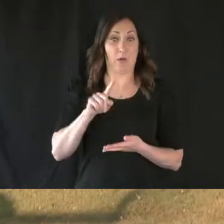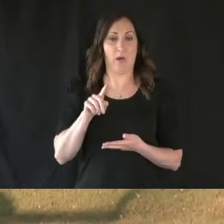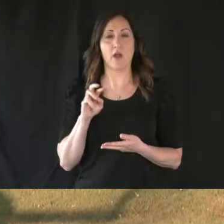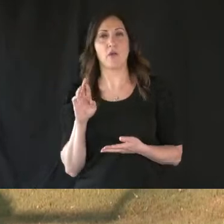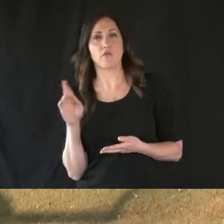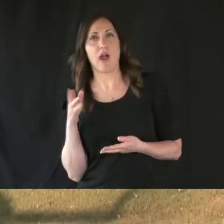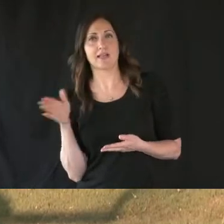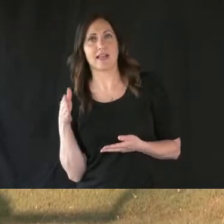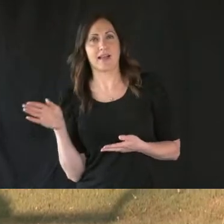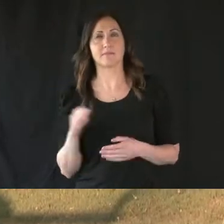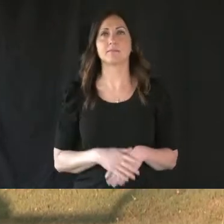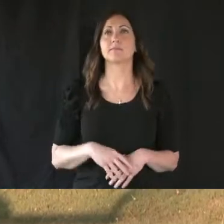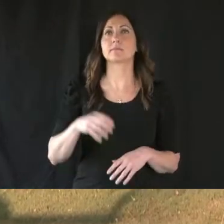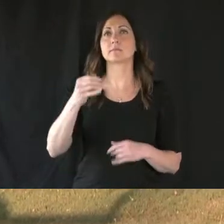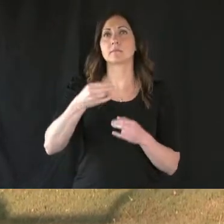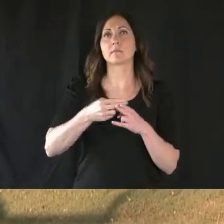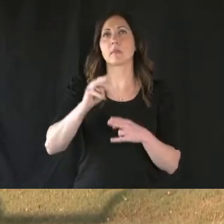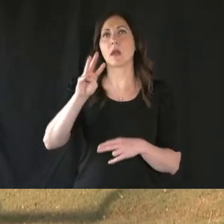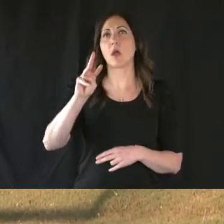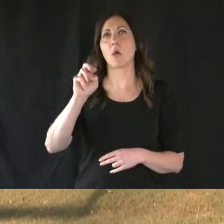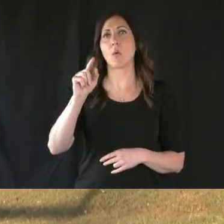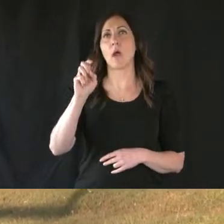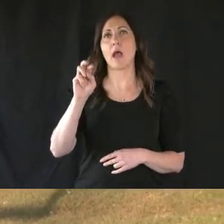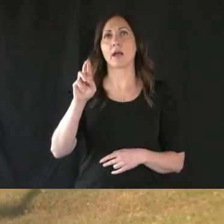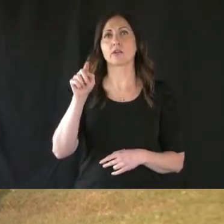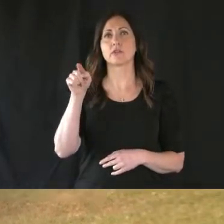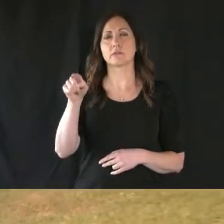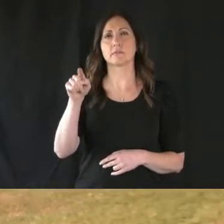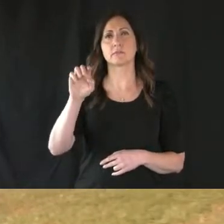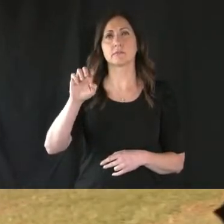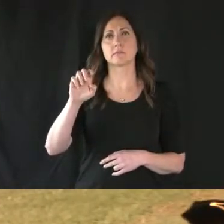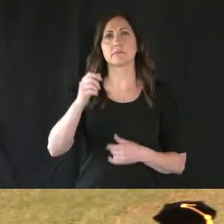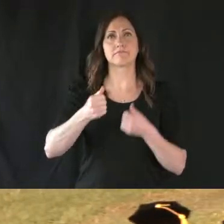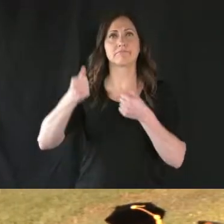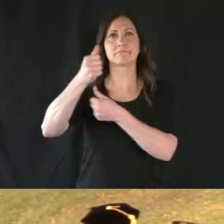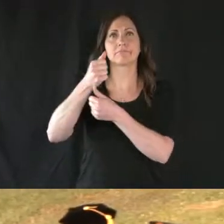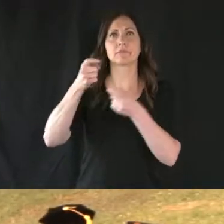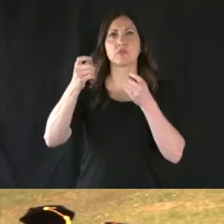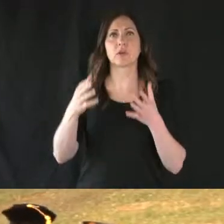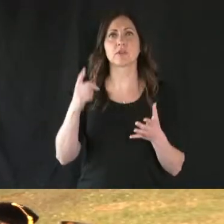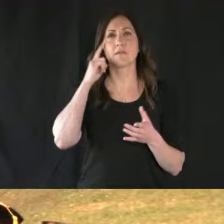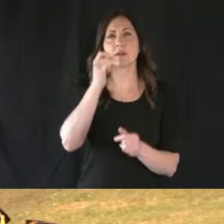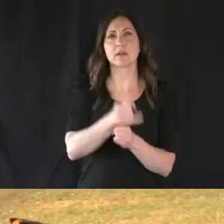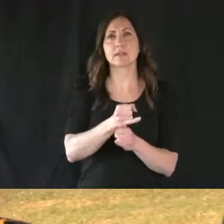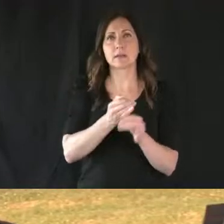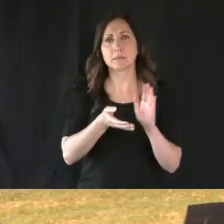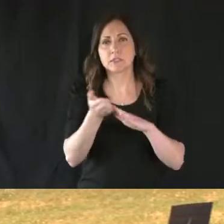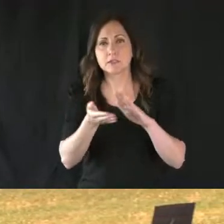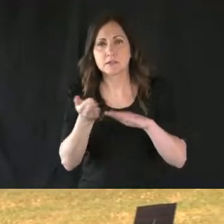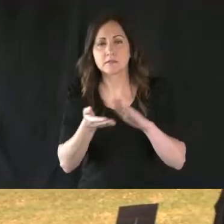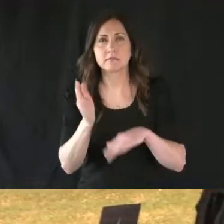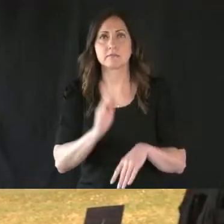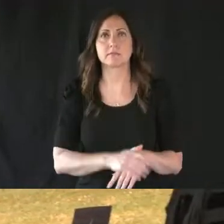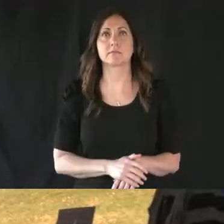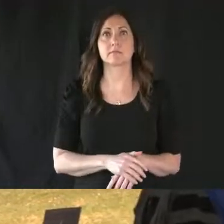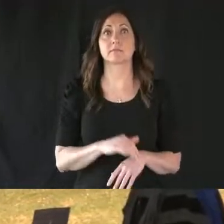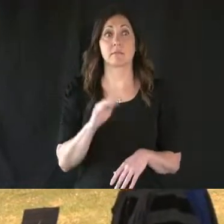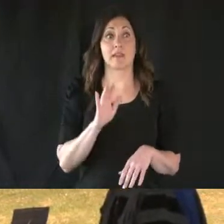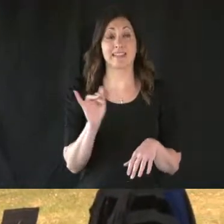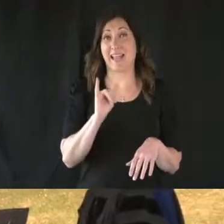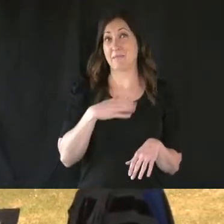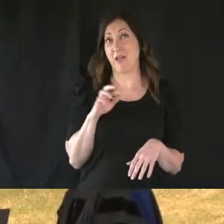Mr. Robert Wagner, Executive Director of Campus Operations. Also off to my